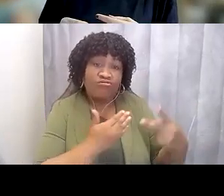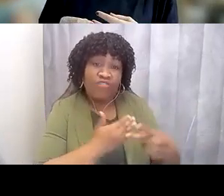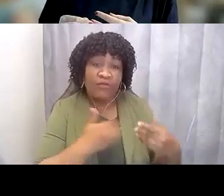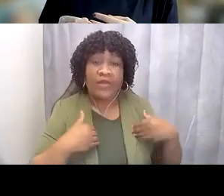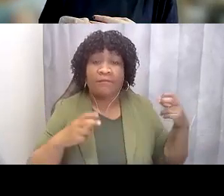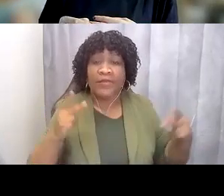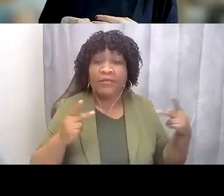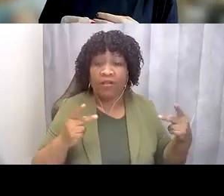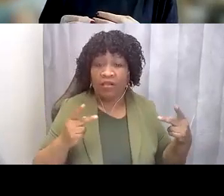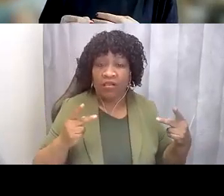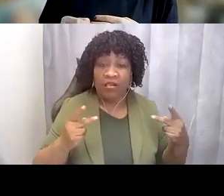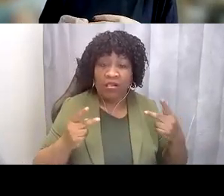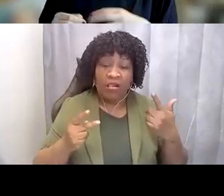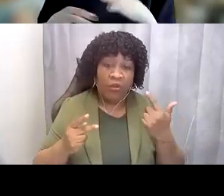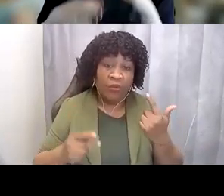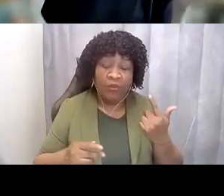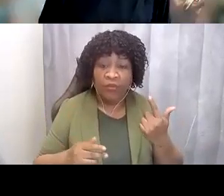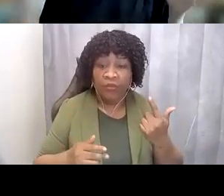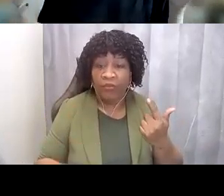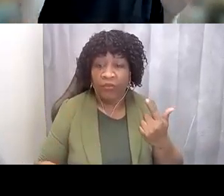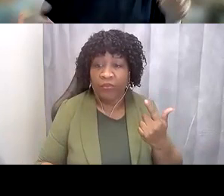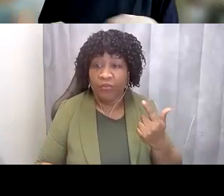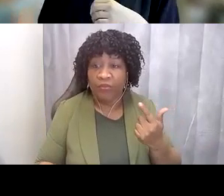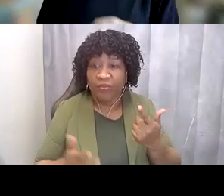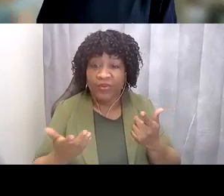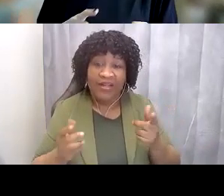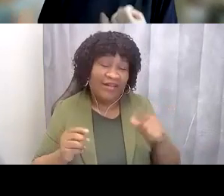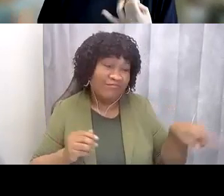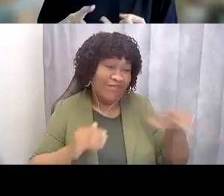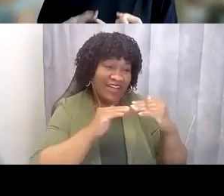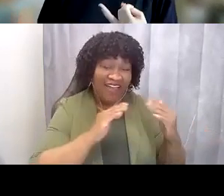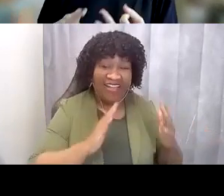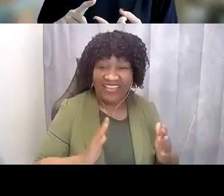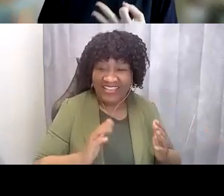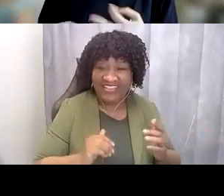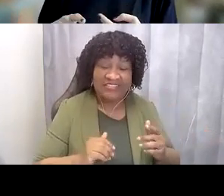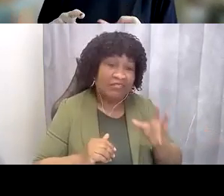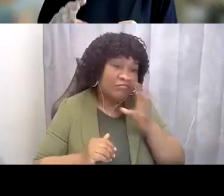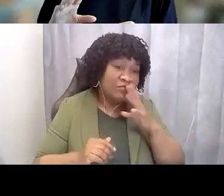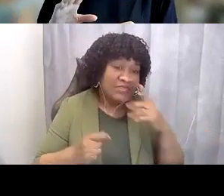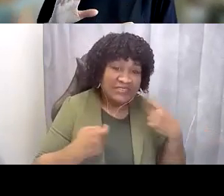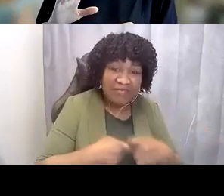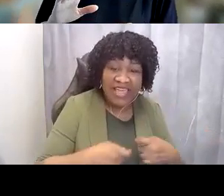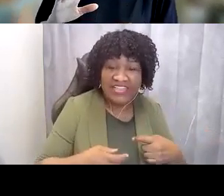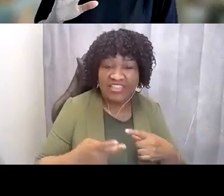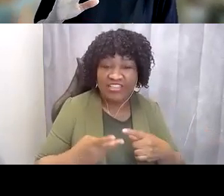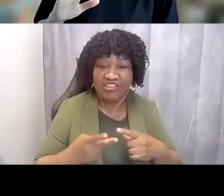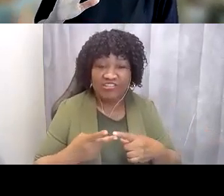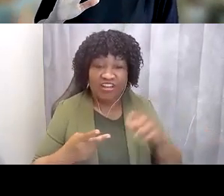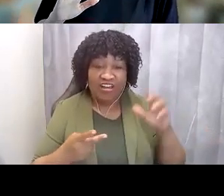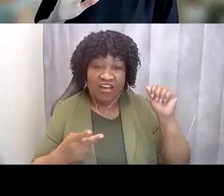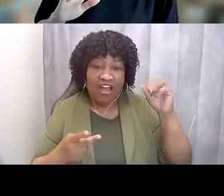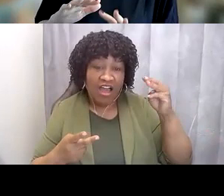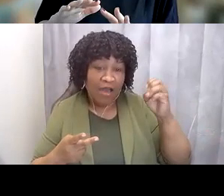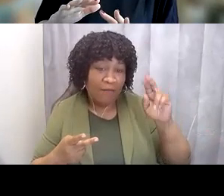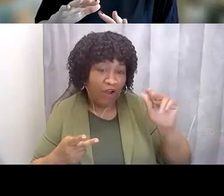can present in or with my colleagues in Spanish, Oromo, Amharic,